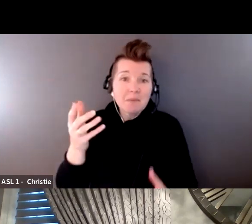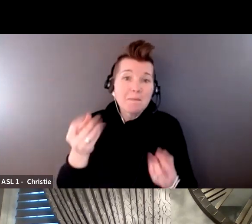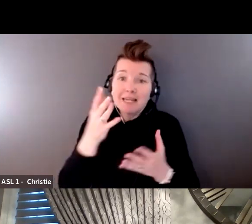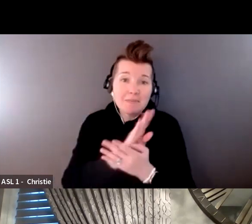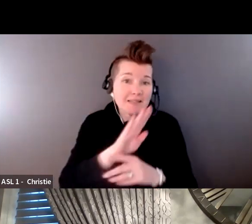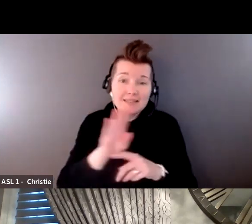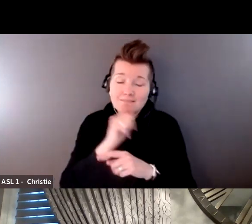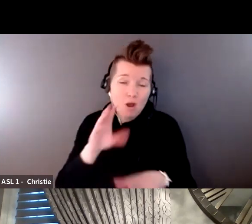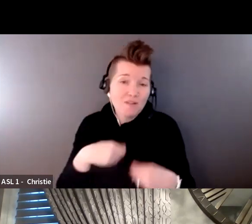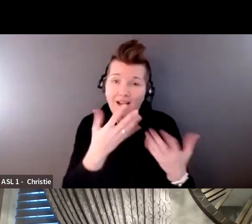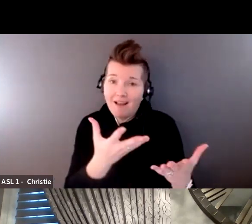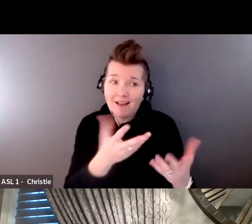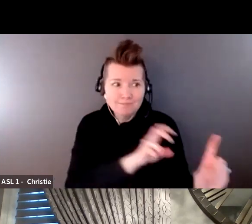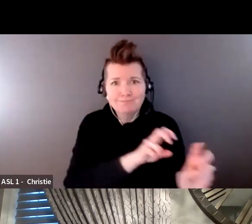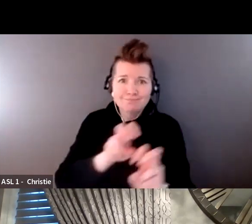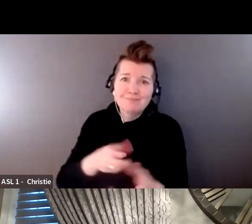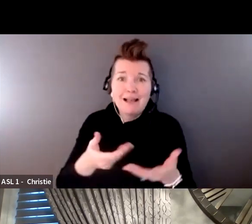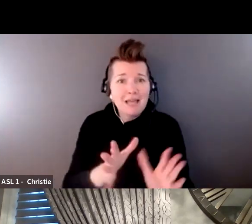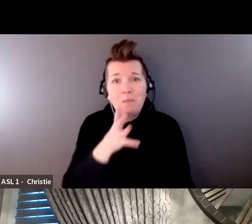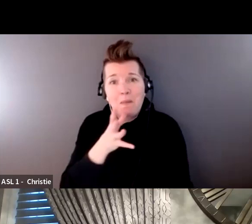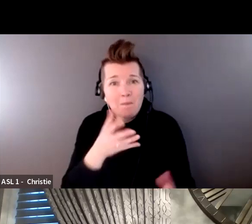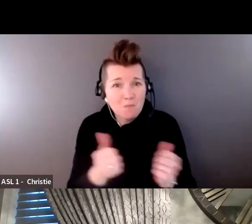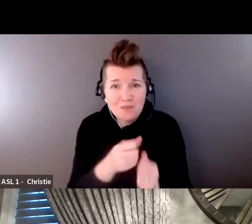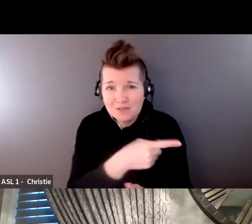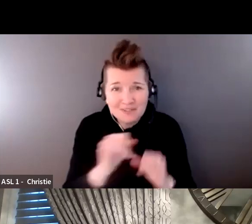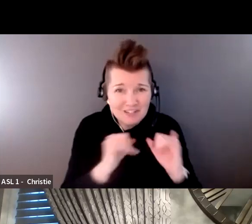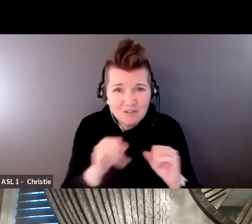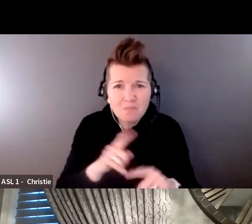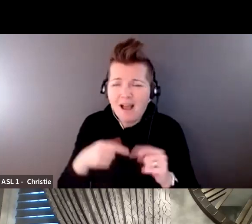opportunities, but I really encourage businesses to exercise